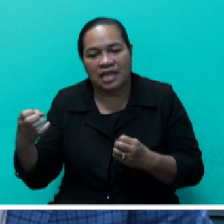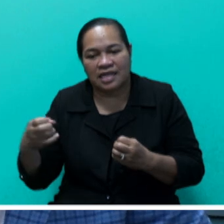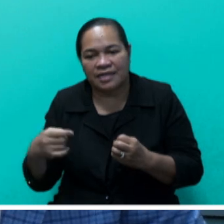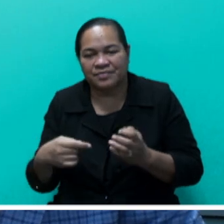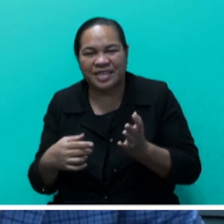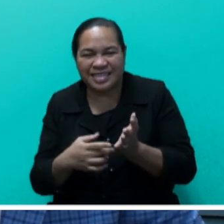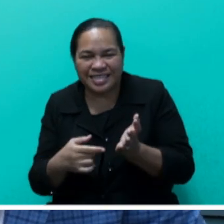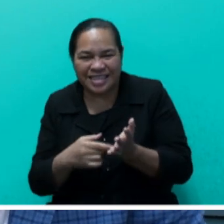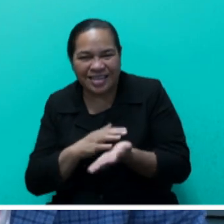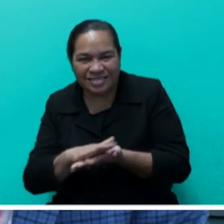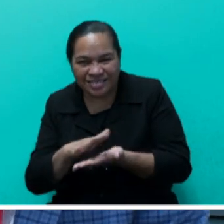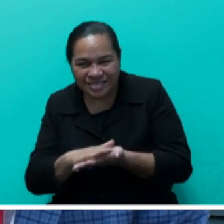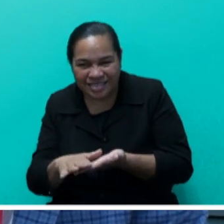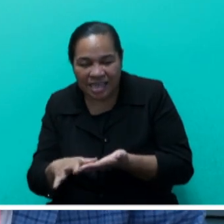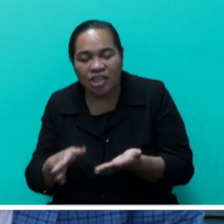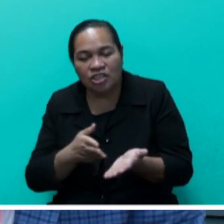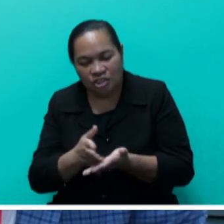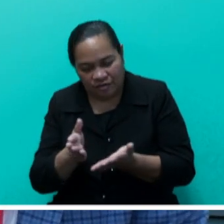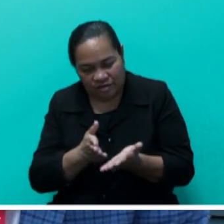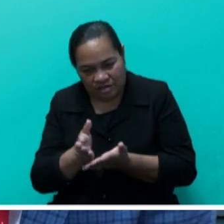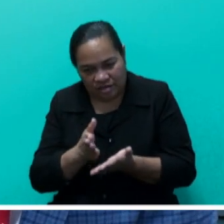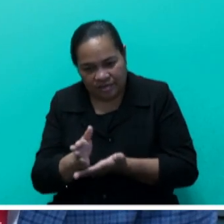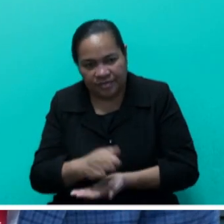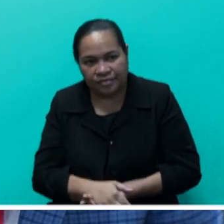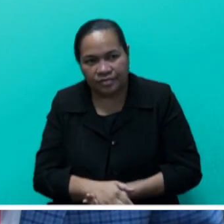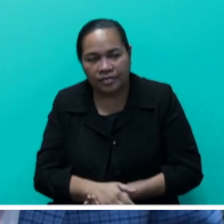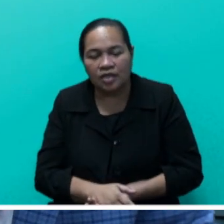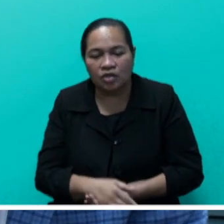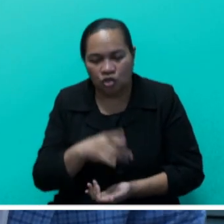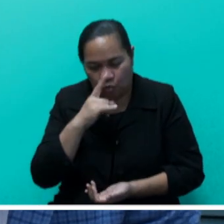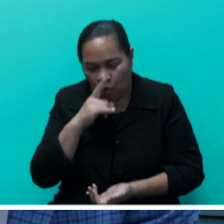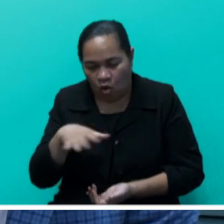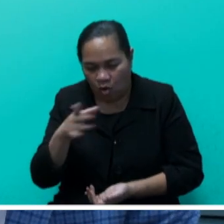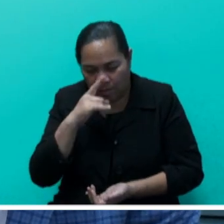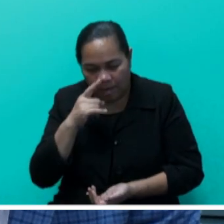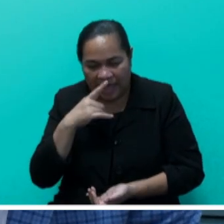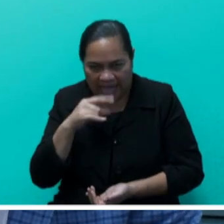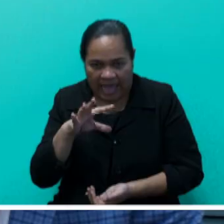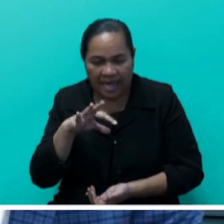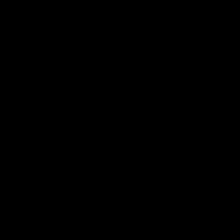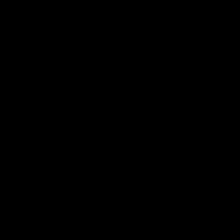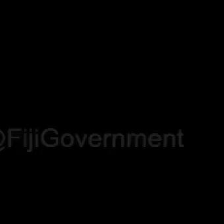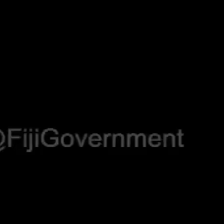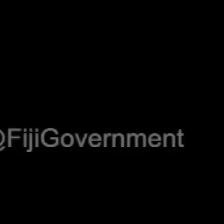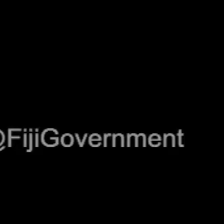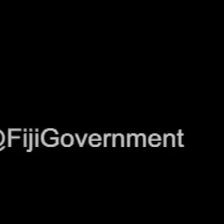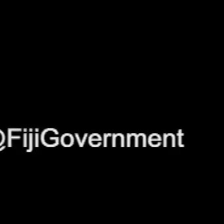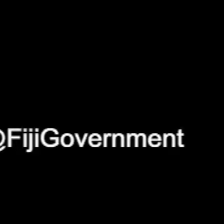services where these are viable and for reliability and affordability for all Fijians. Thank you.